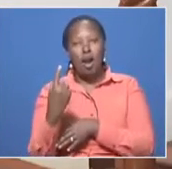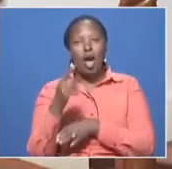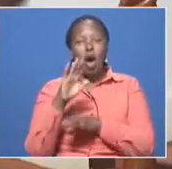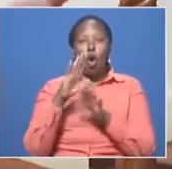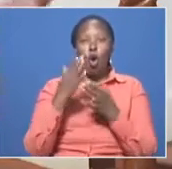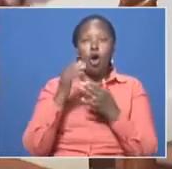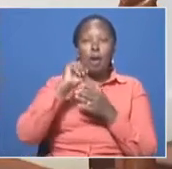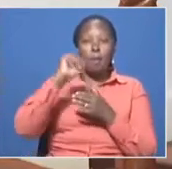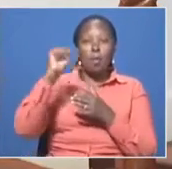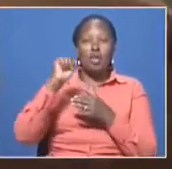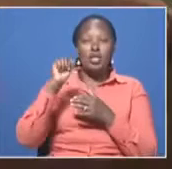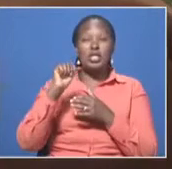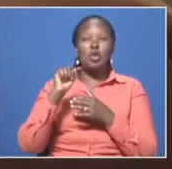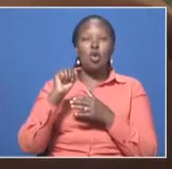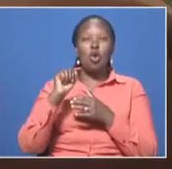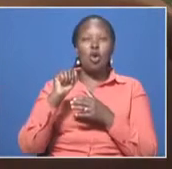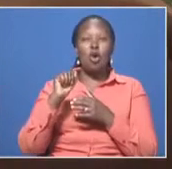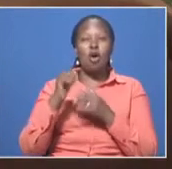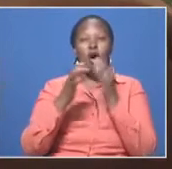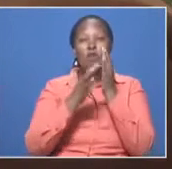political elite.